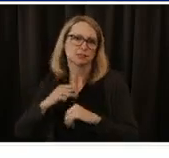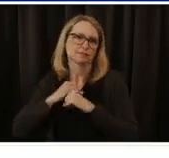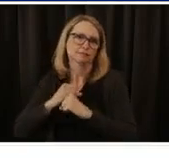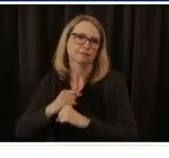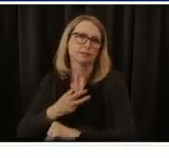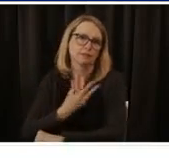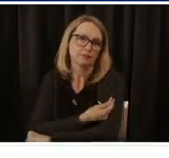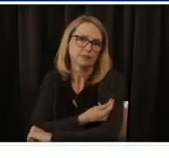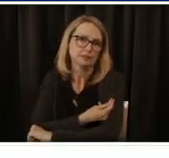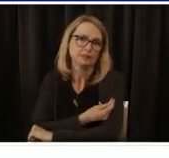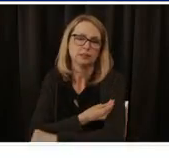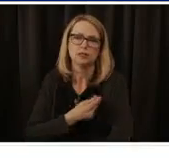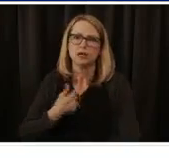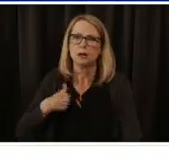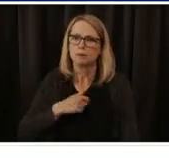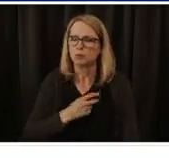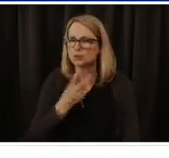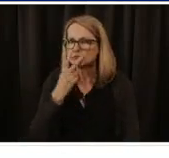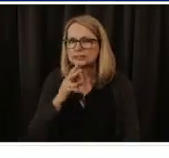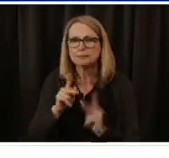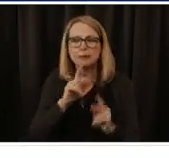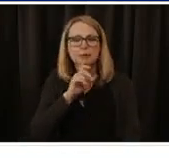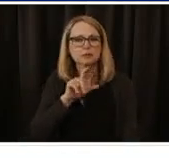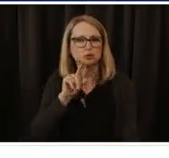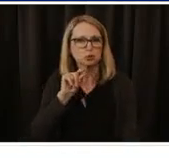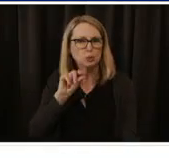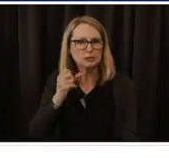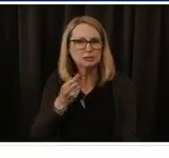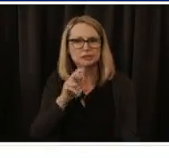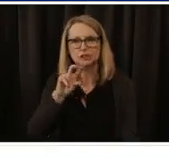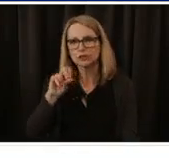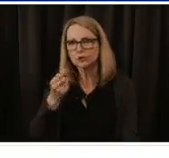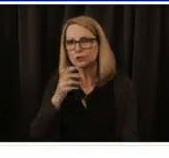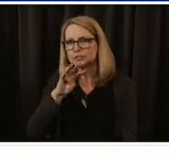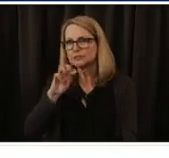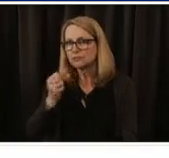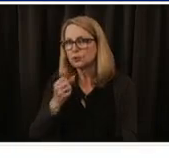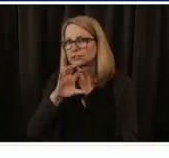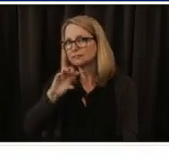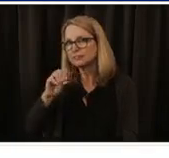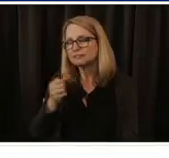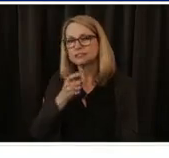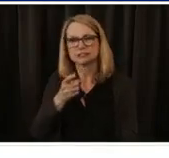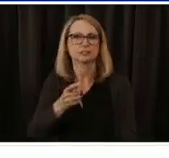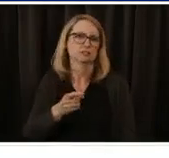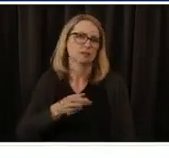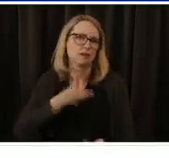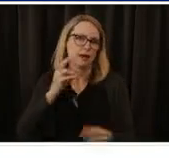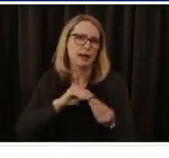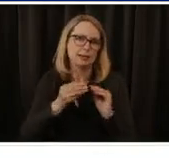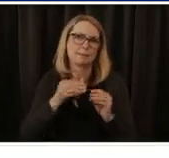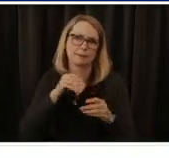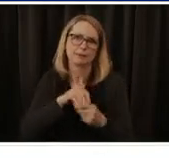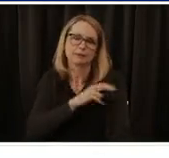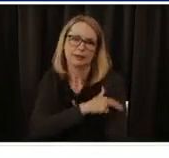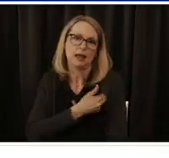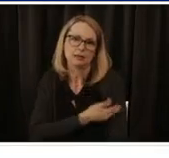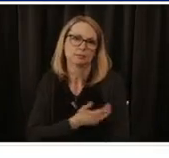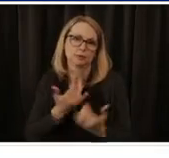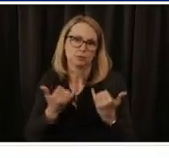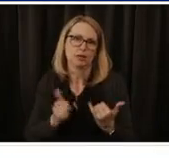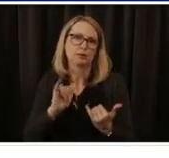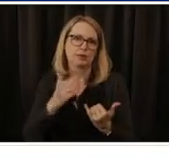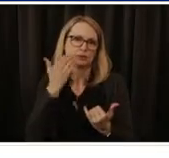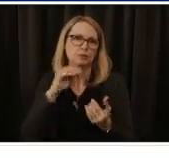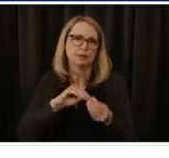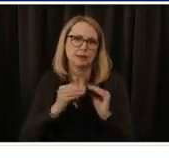again, hospitalizations among 20, 30, 40, 50-year-olds right now. That's obviously a concerning trend for us in the state.